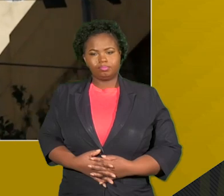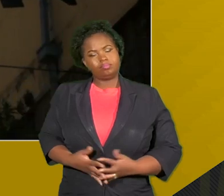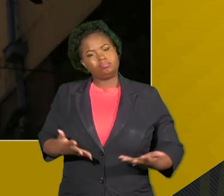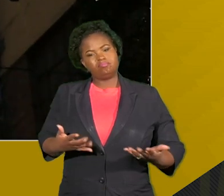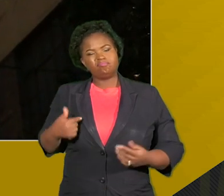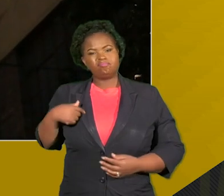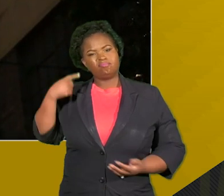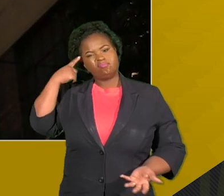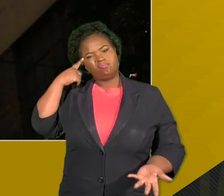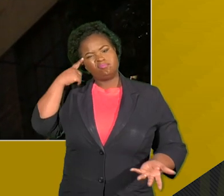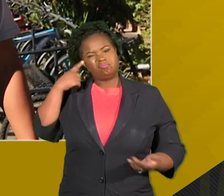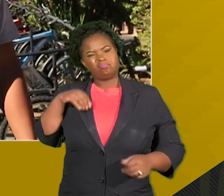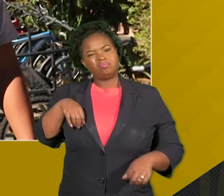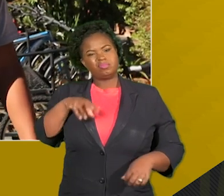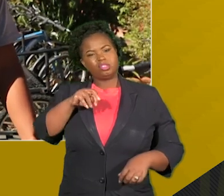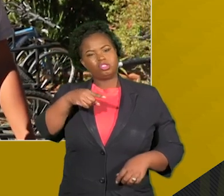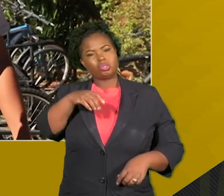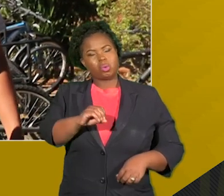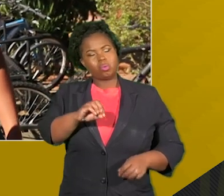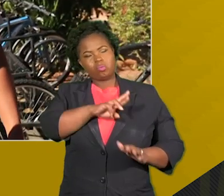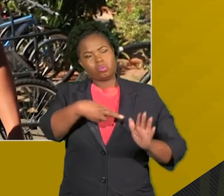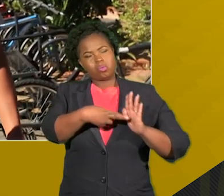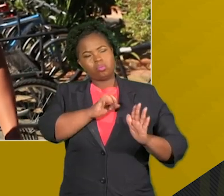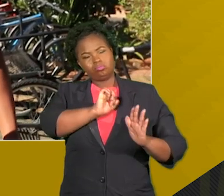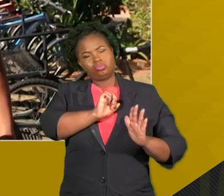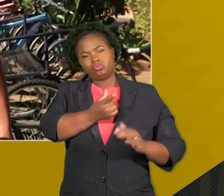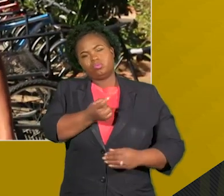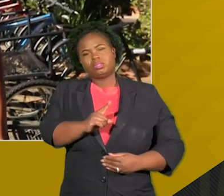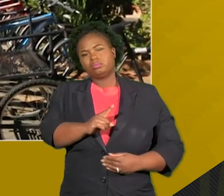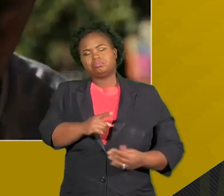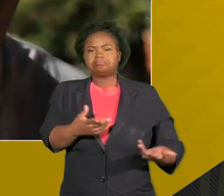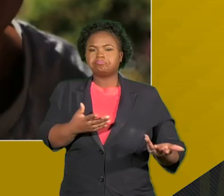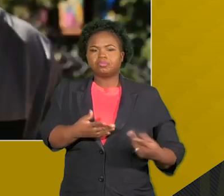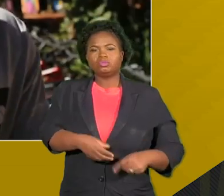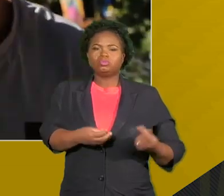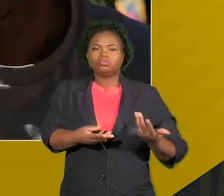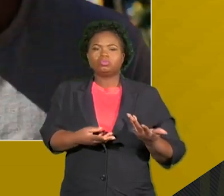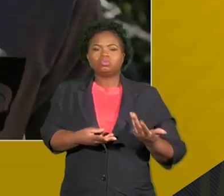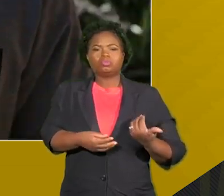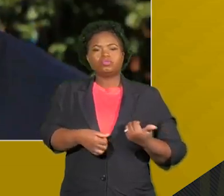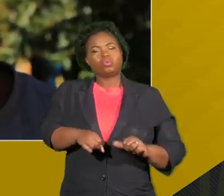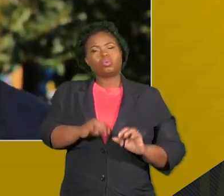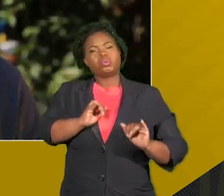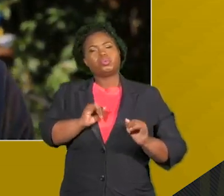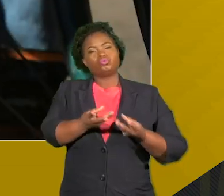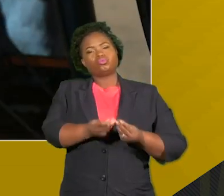I think the role of NGOs in the community are to, you know, address social ills, to supplement government's